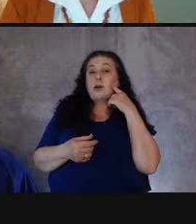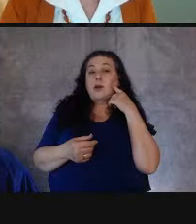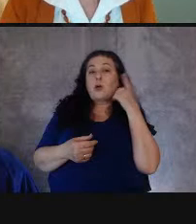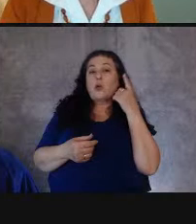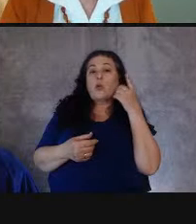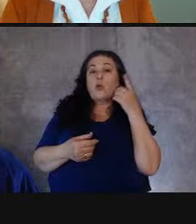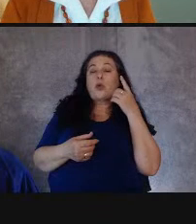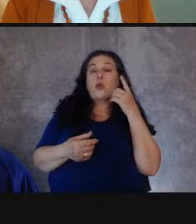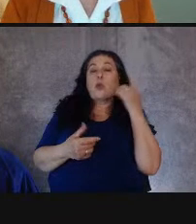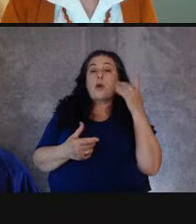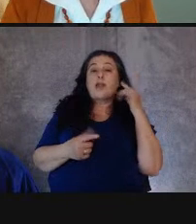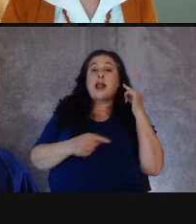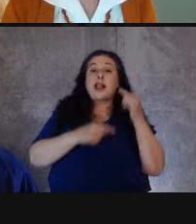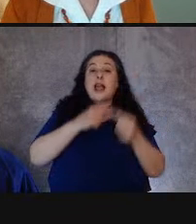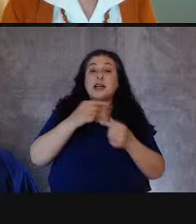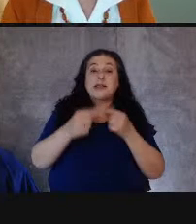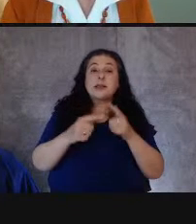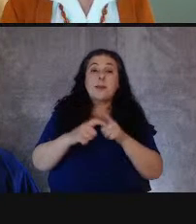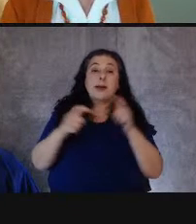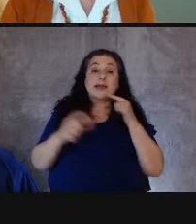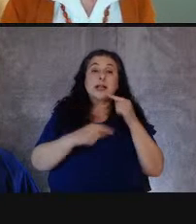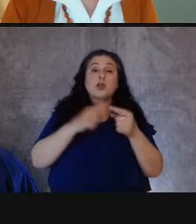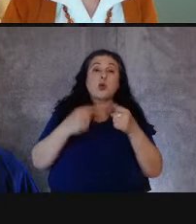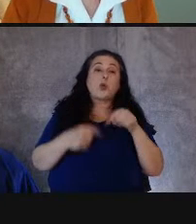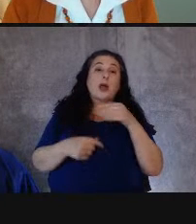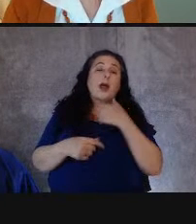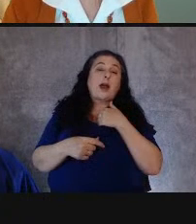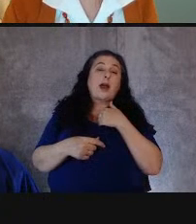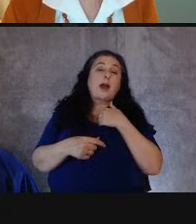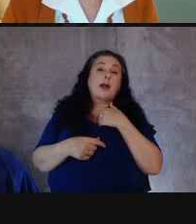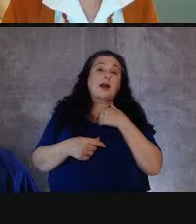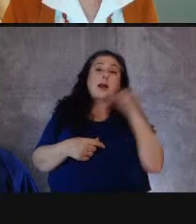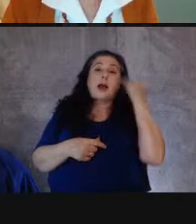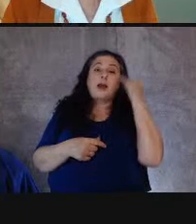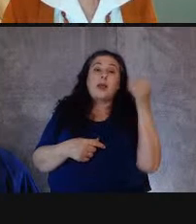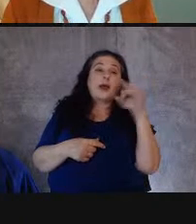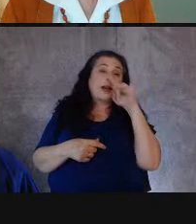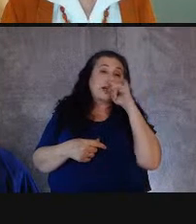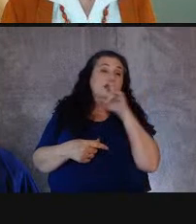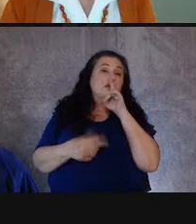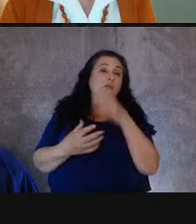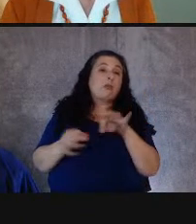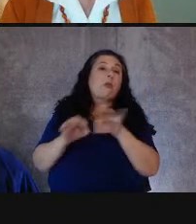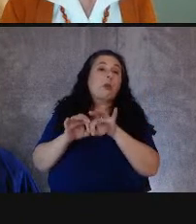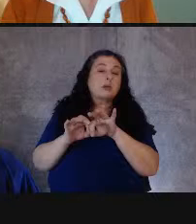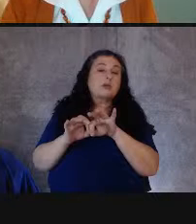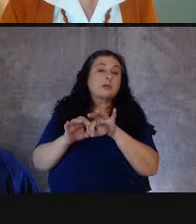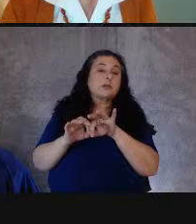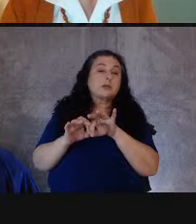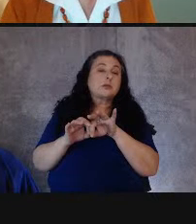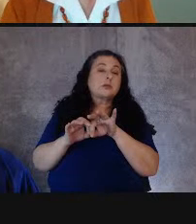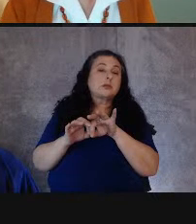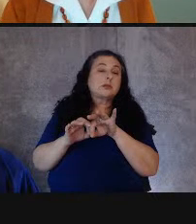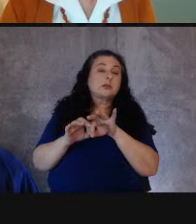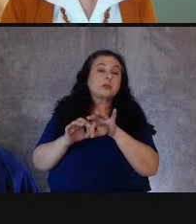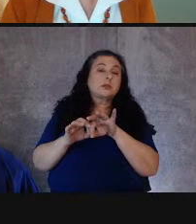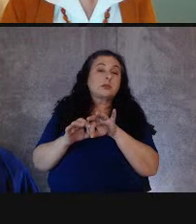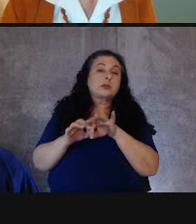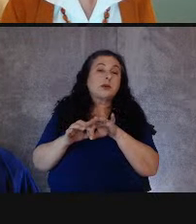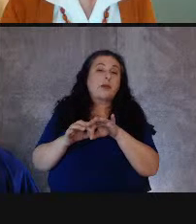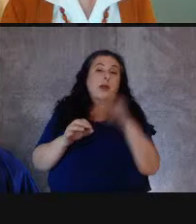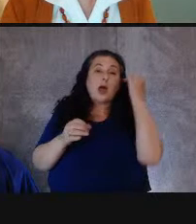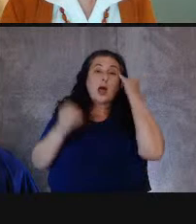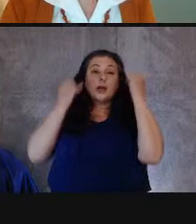the legacies, probably the biggest legacy we have, is just the idea that kids matter, right? That putting the idea across